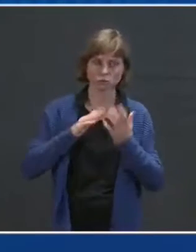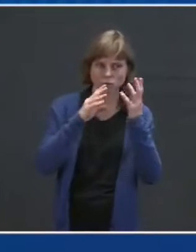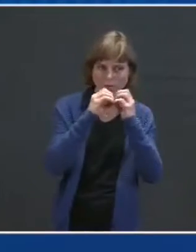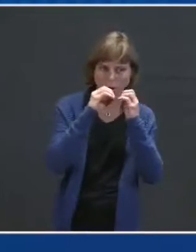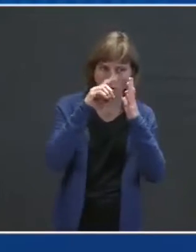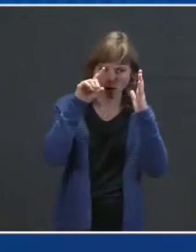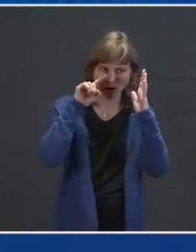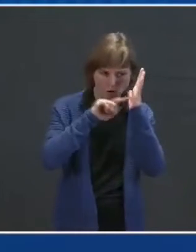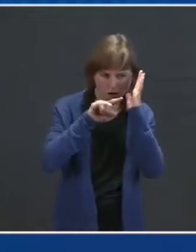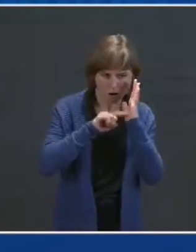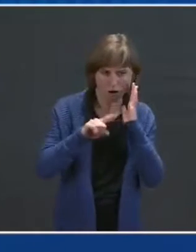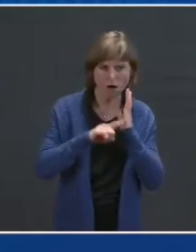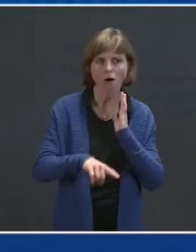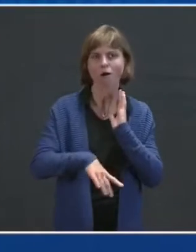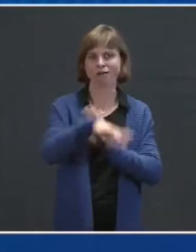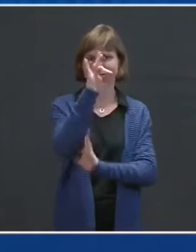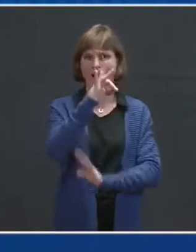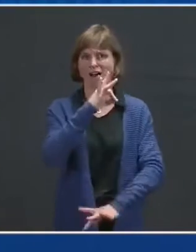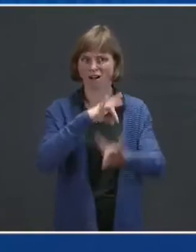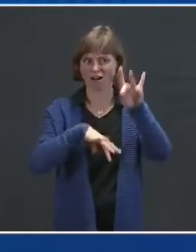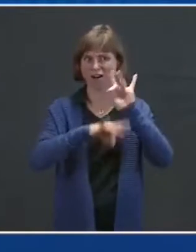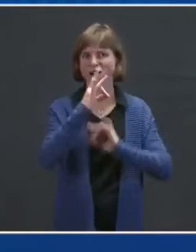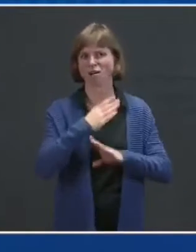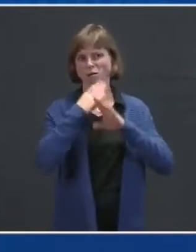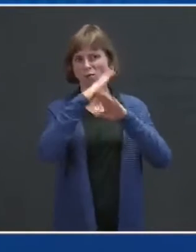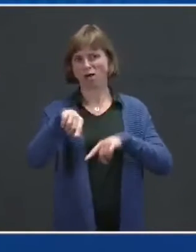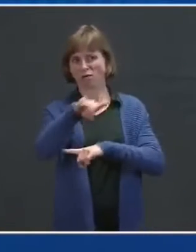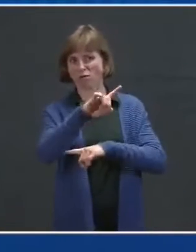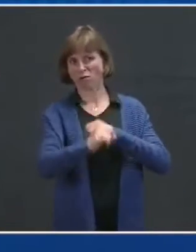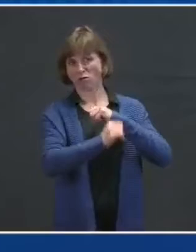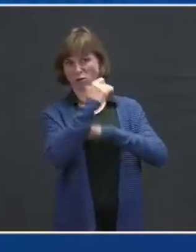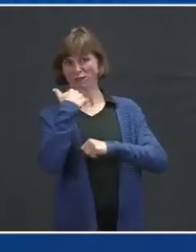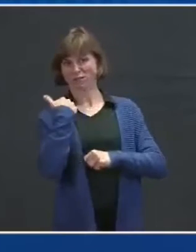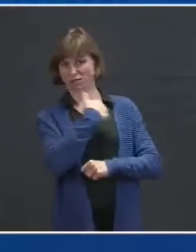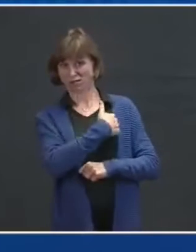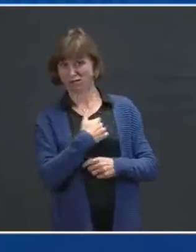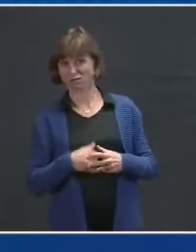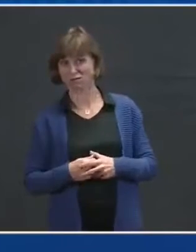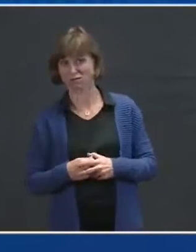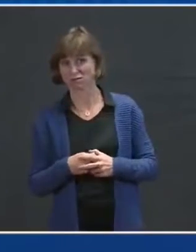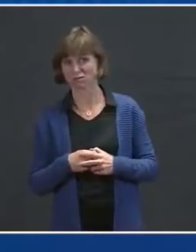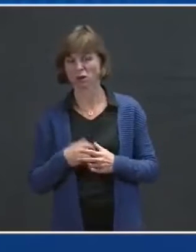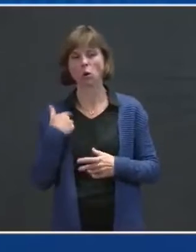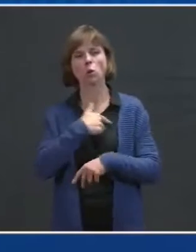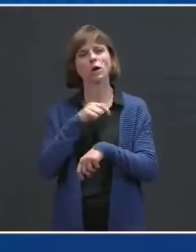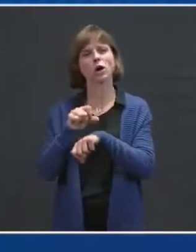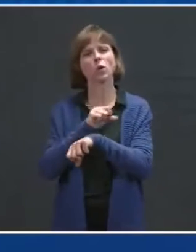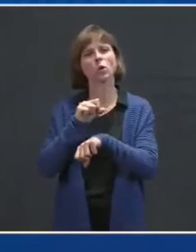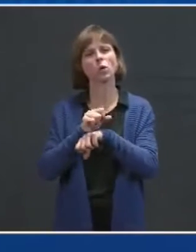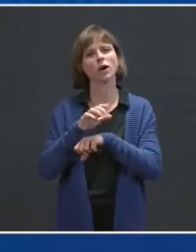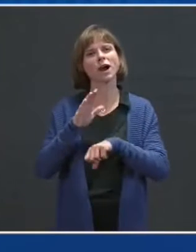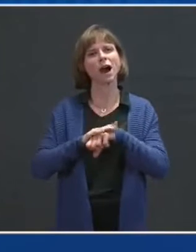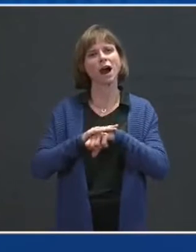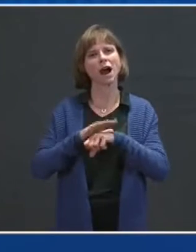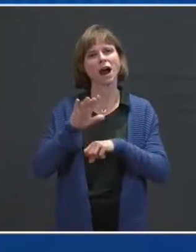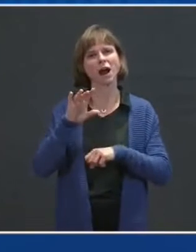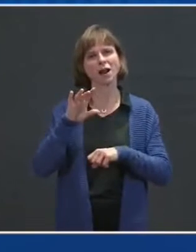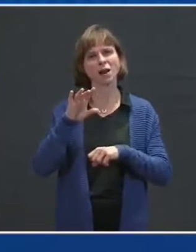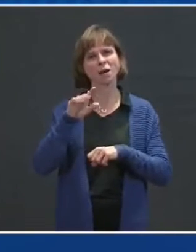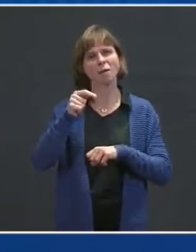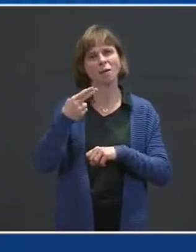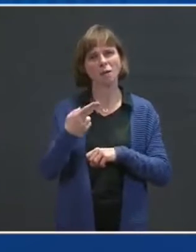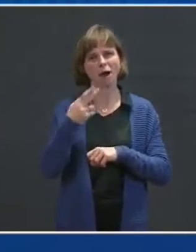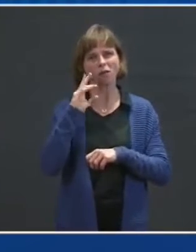and block such threats. We're also working on close to about a dozen things, likely 8 will pass, that'll be part of an